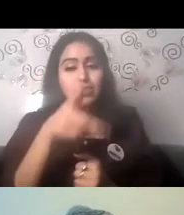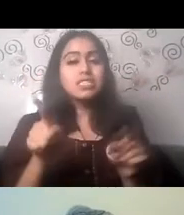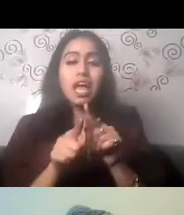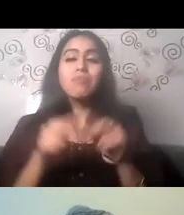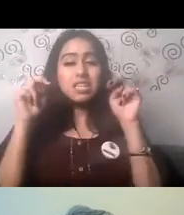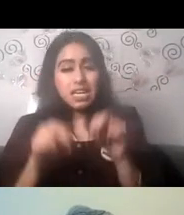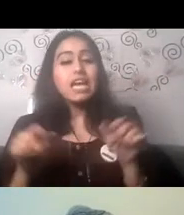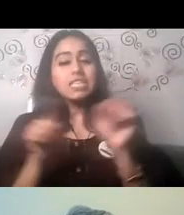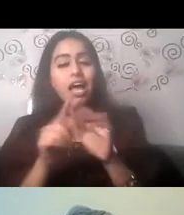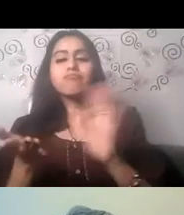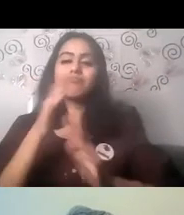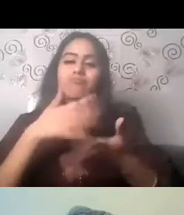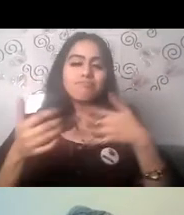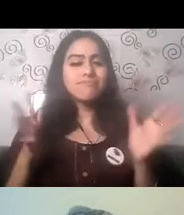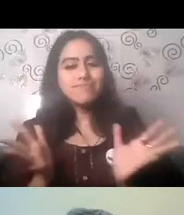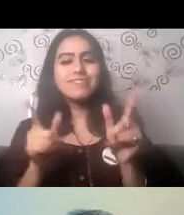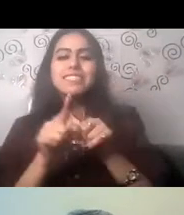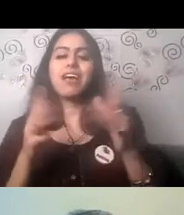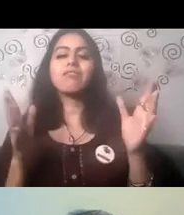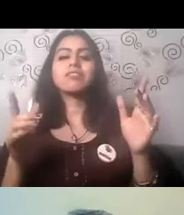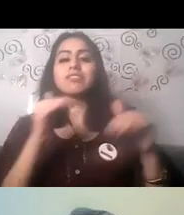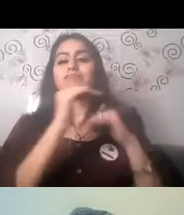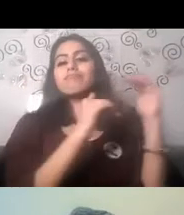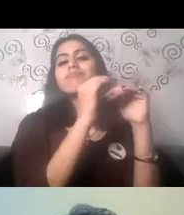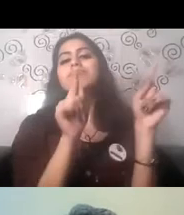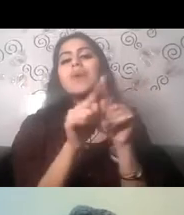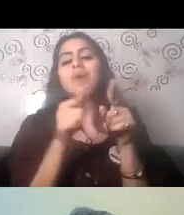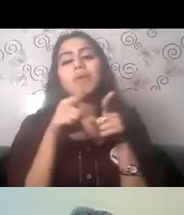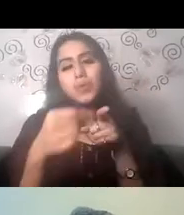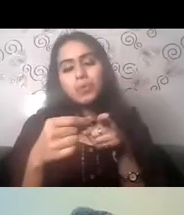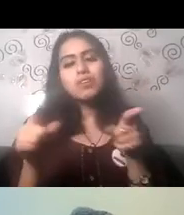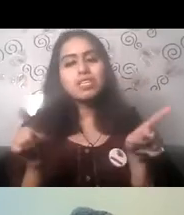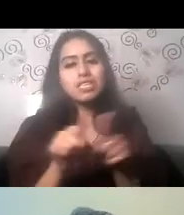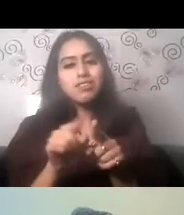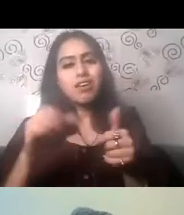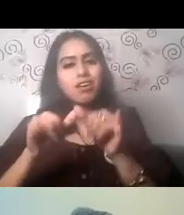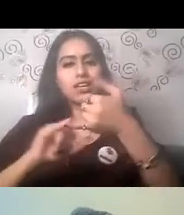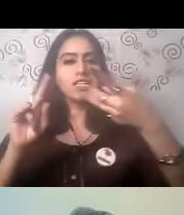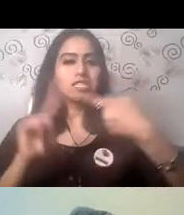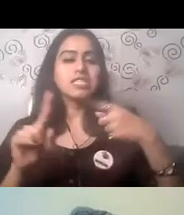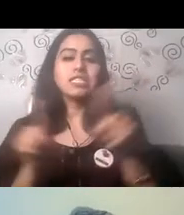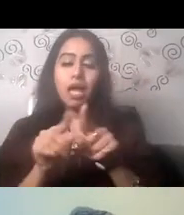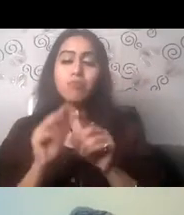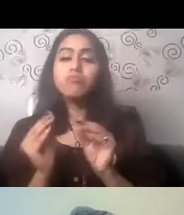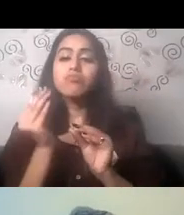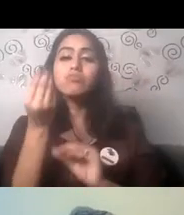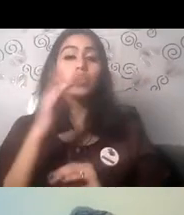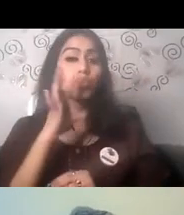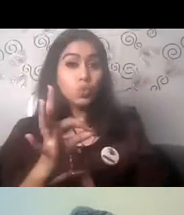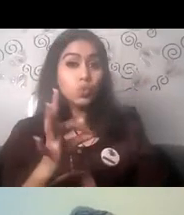more hands-on in that process, and I'm hoping that that's going to carry on being the case and will improve, and the actual